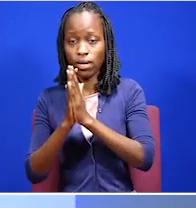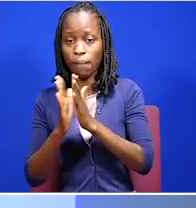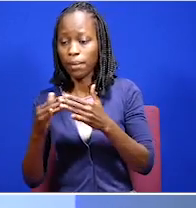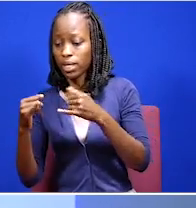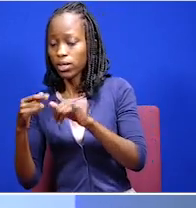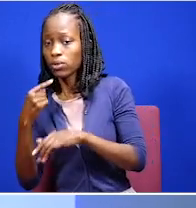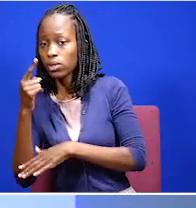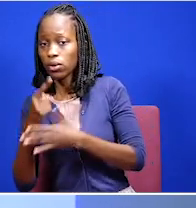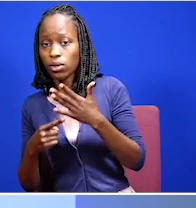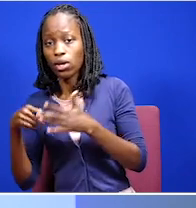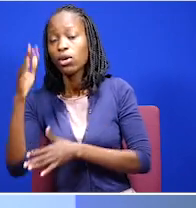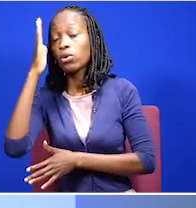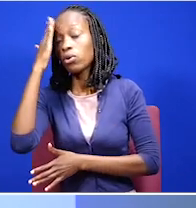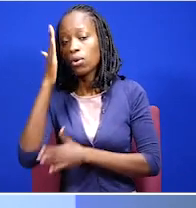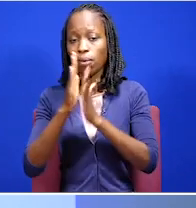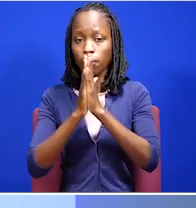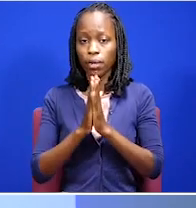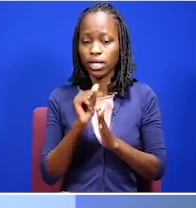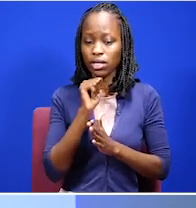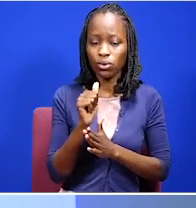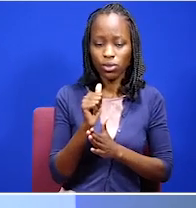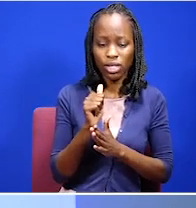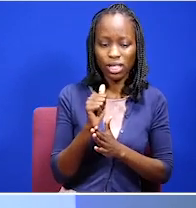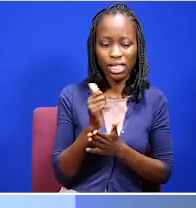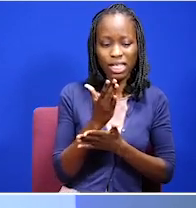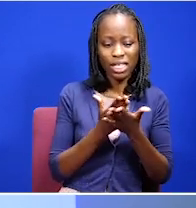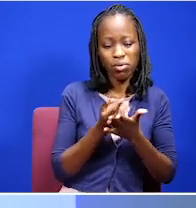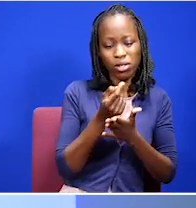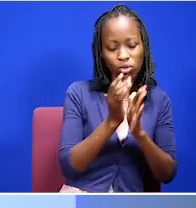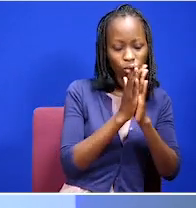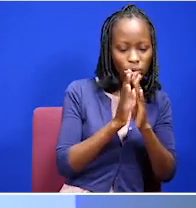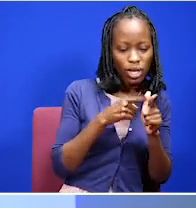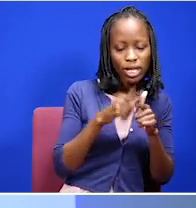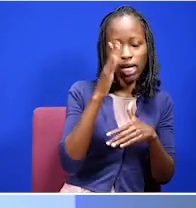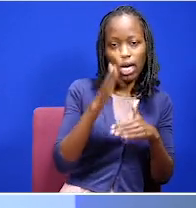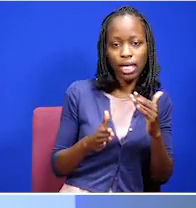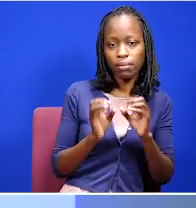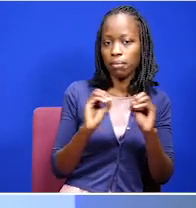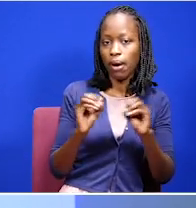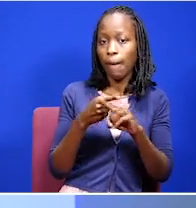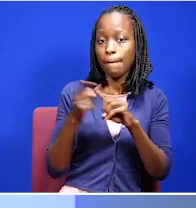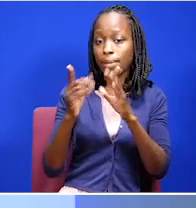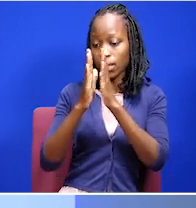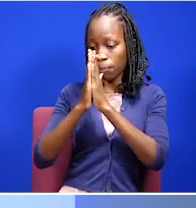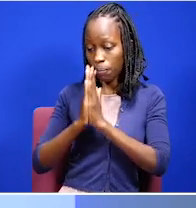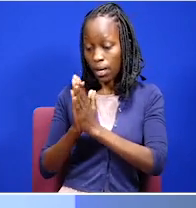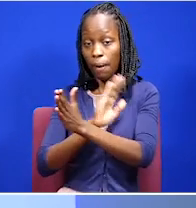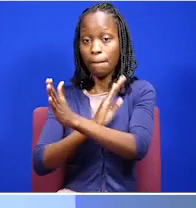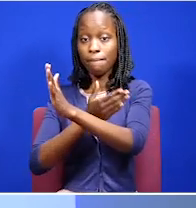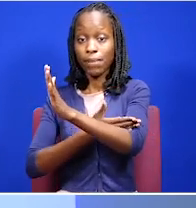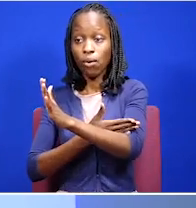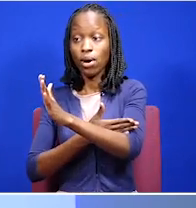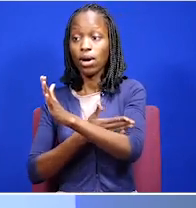trying to say that, you know, prayer is not just a thing you do and you go and it ends. It has its own